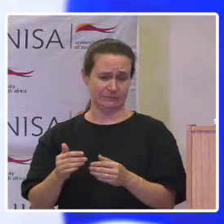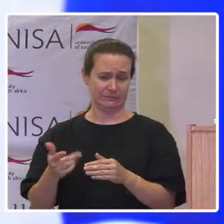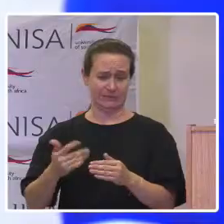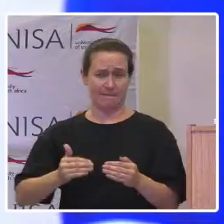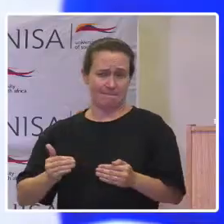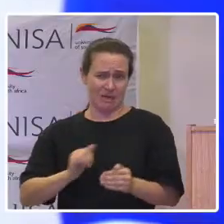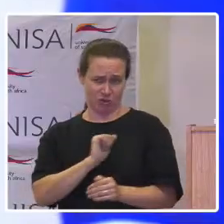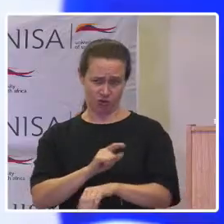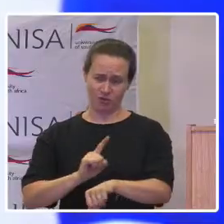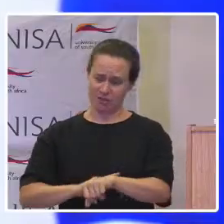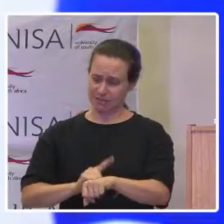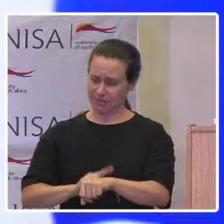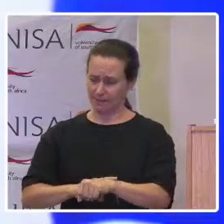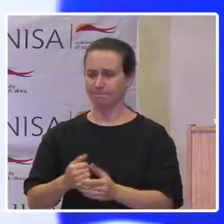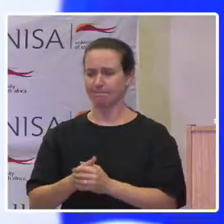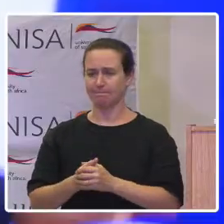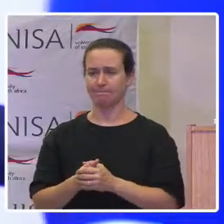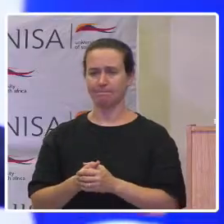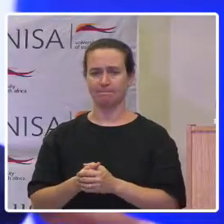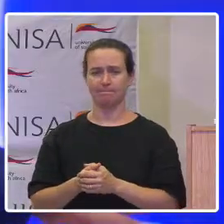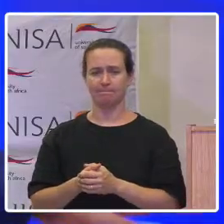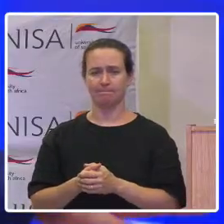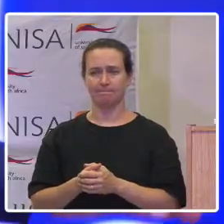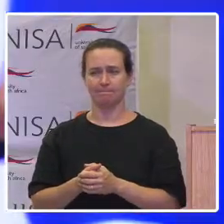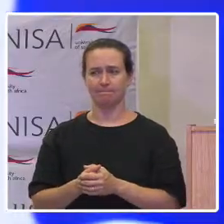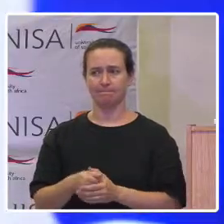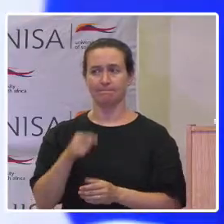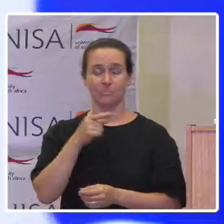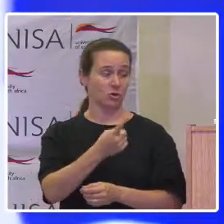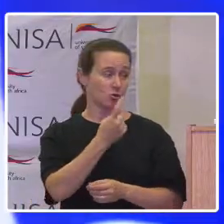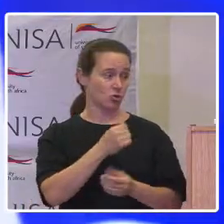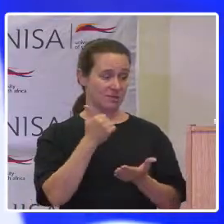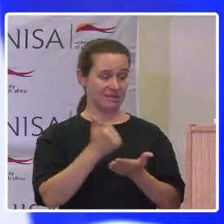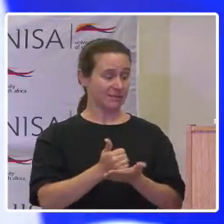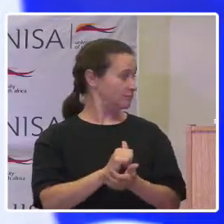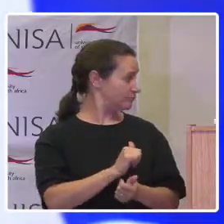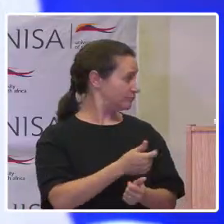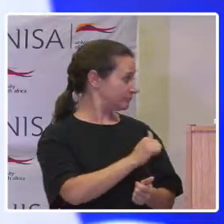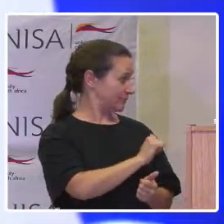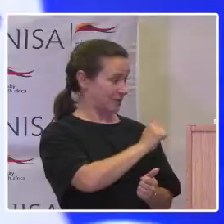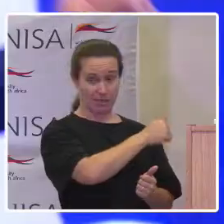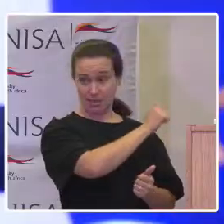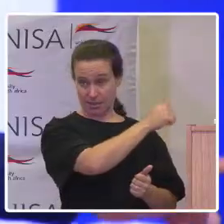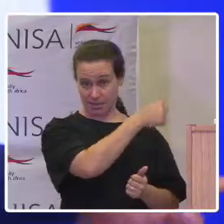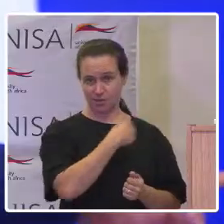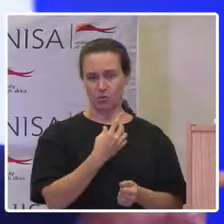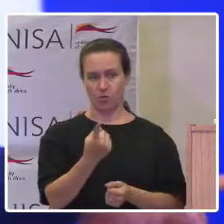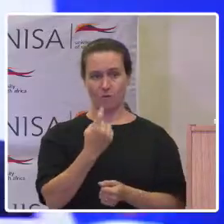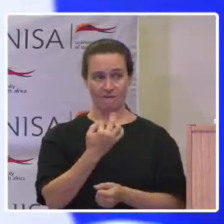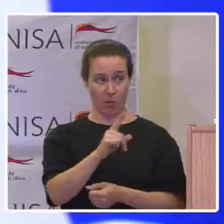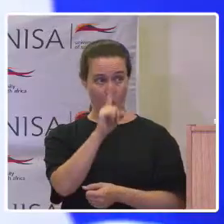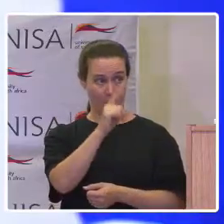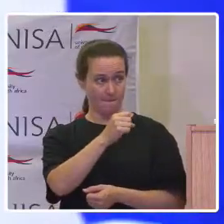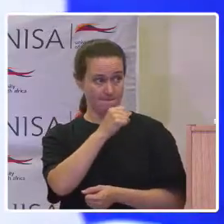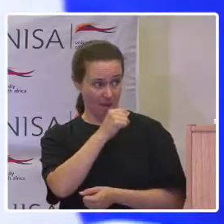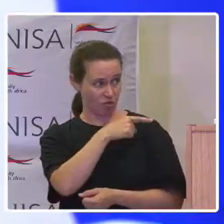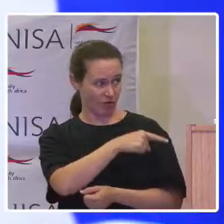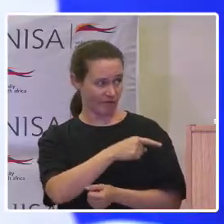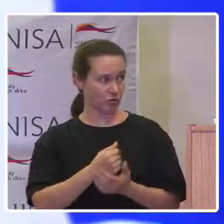panelists. You will call your panelists to sit over there. We'll ask for 1 roving mic to be over there so